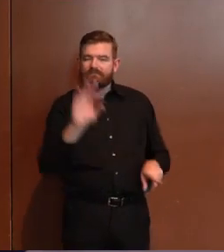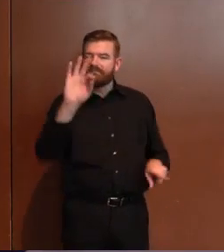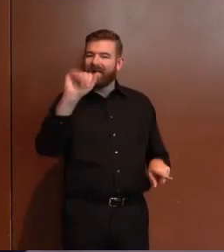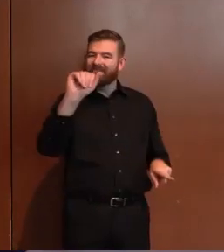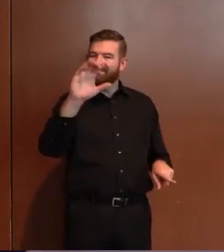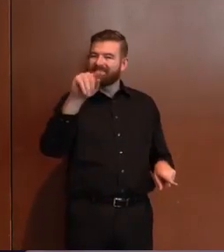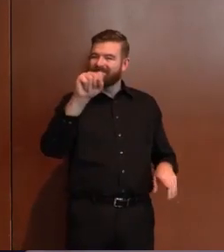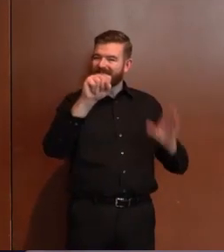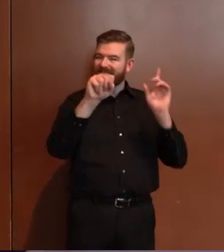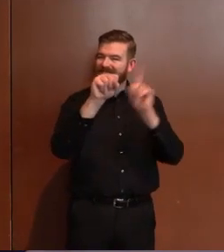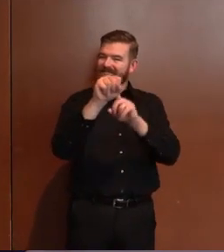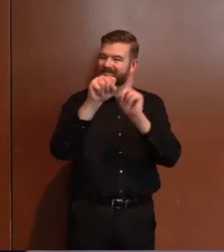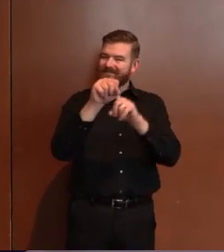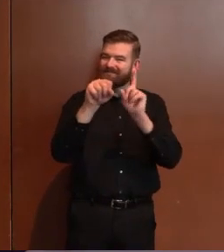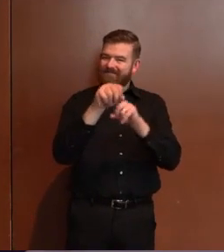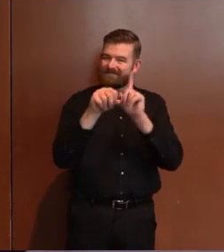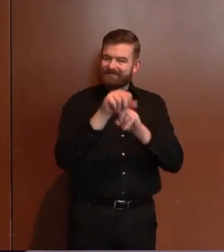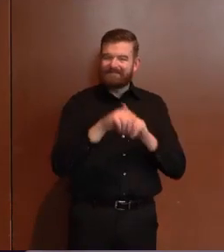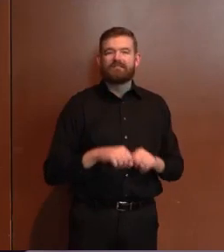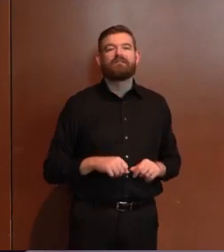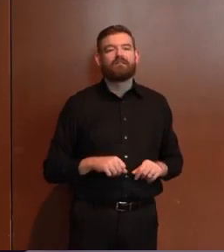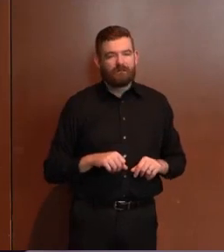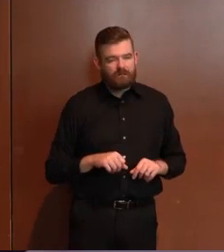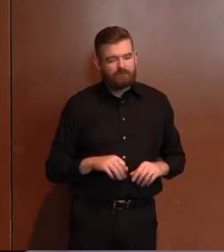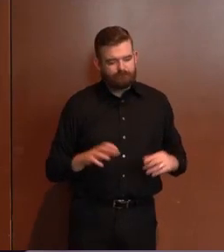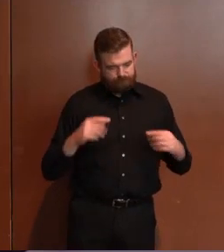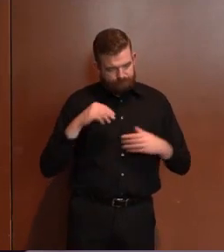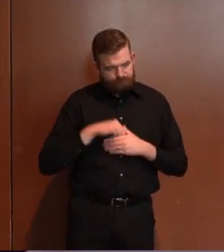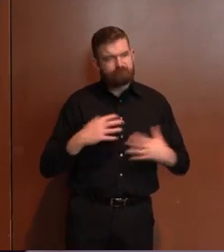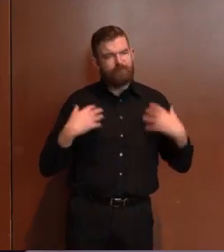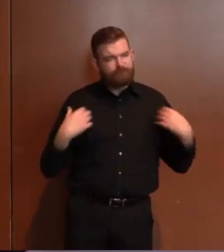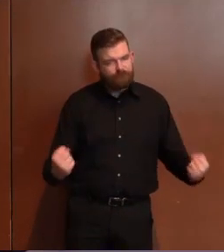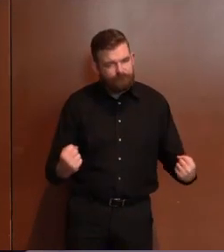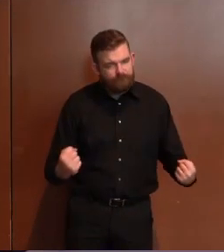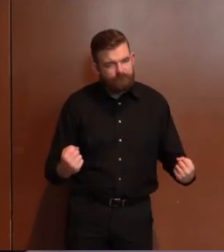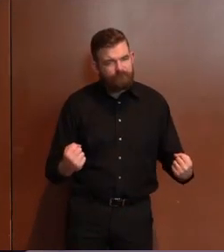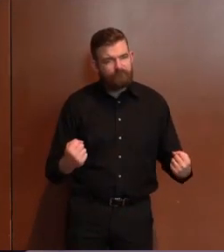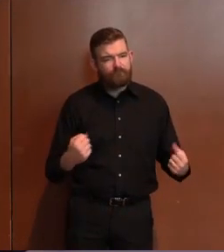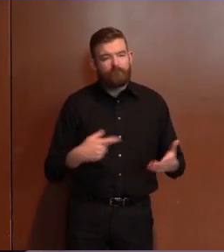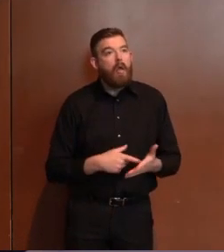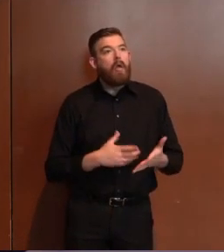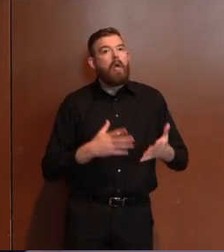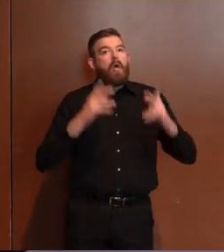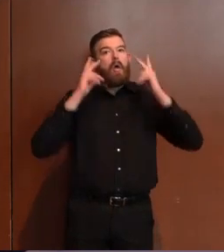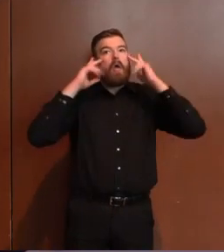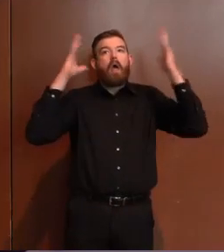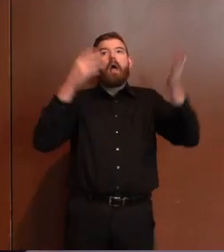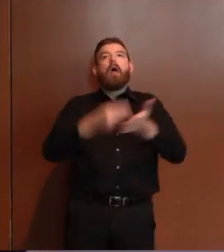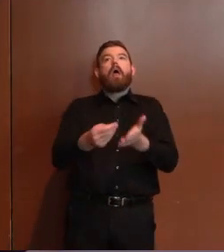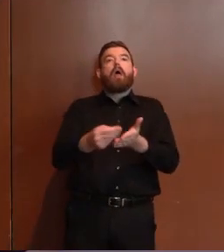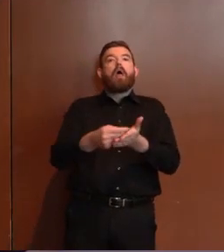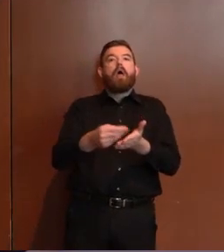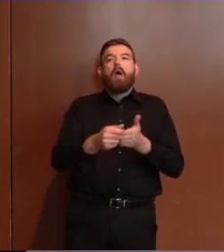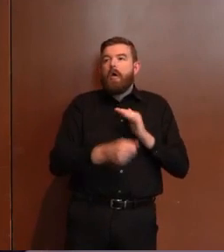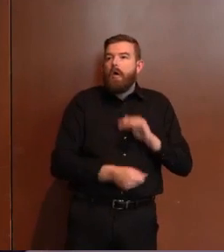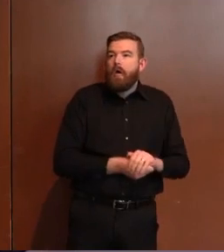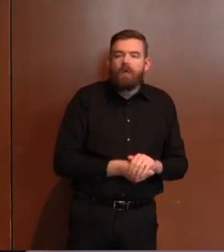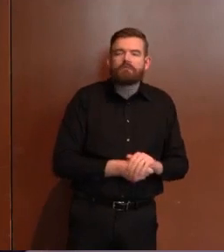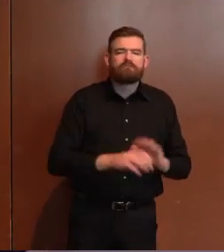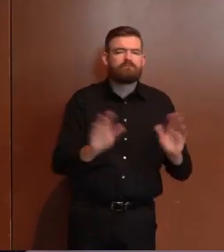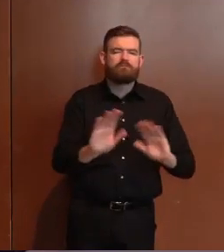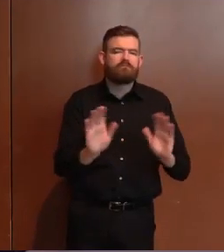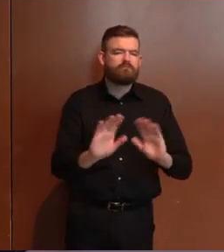of great courage and work ethic that all of us need. So I want to make sure in Jared's presence, because he'd want me to say this, none of what I just